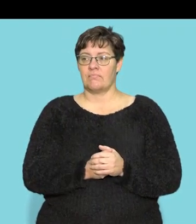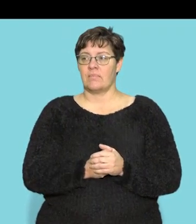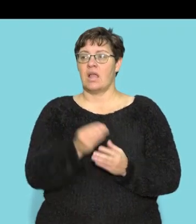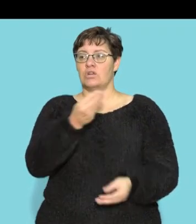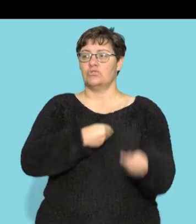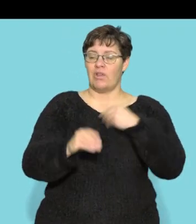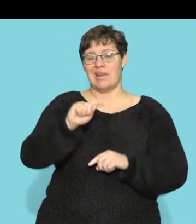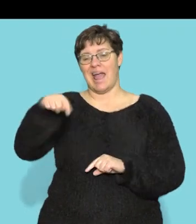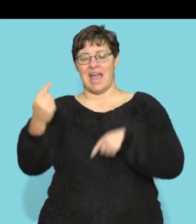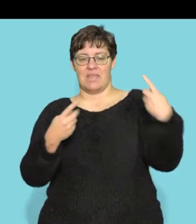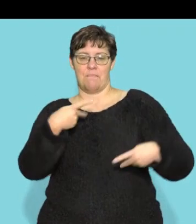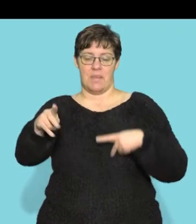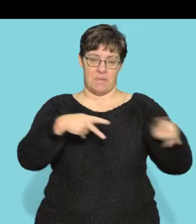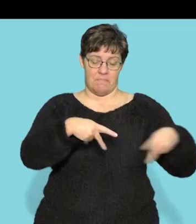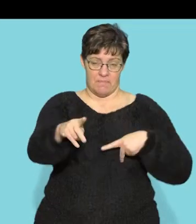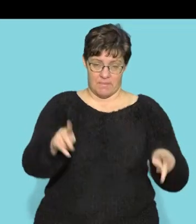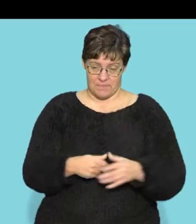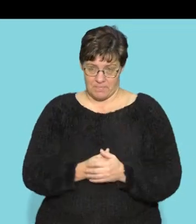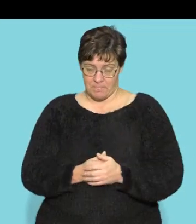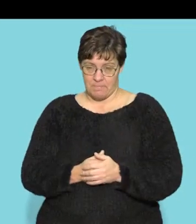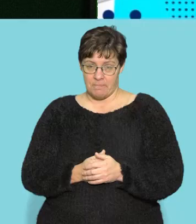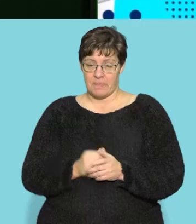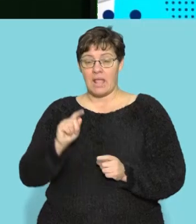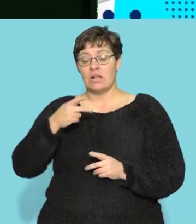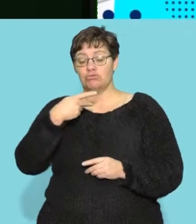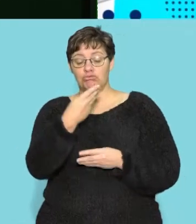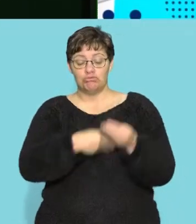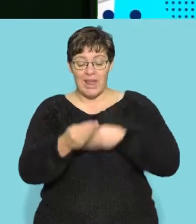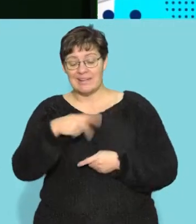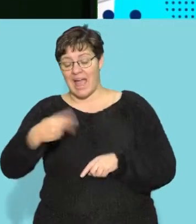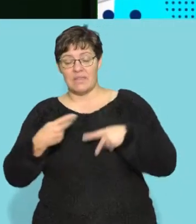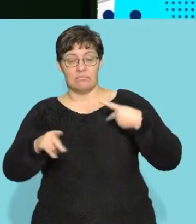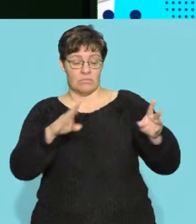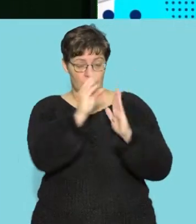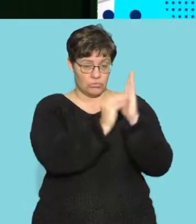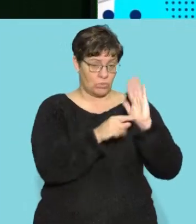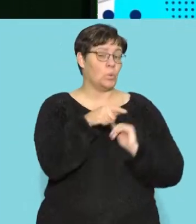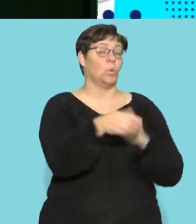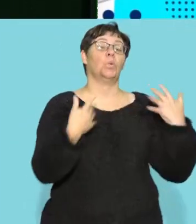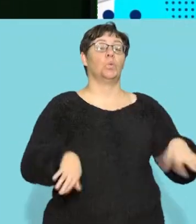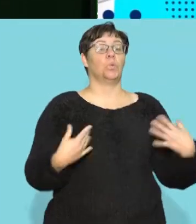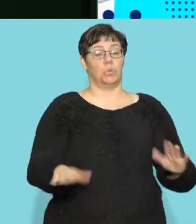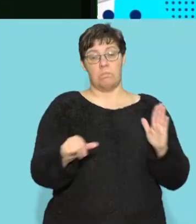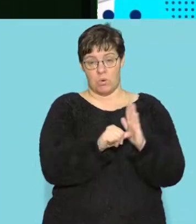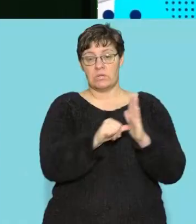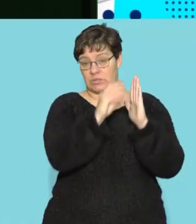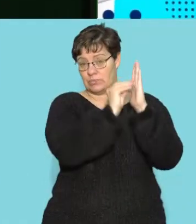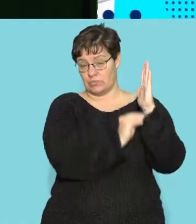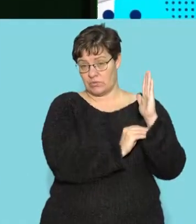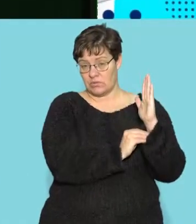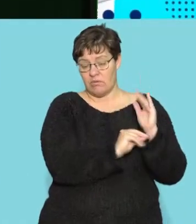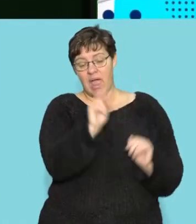is your trade and other payables. Now, your trade and other payables note, also a very important note, and look